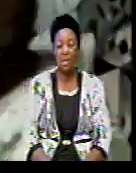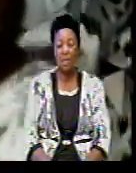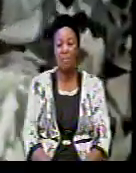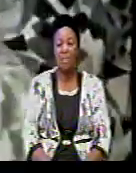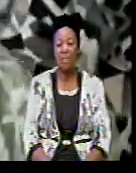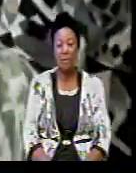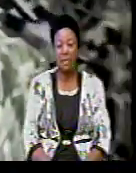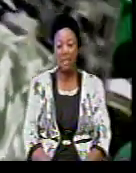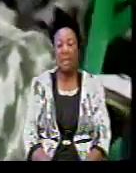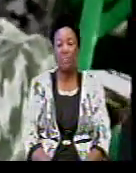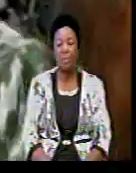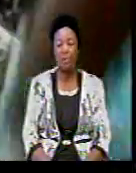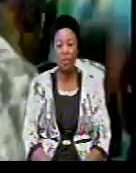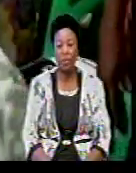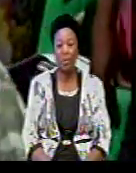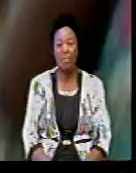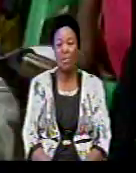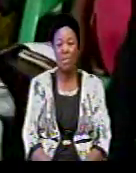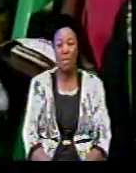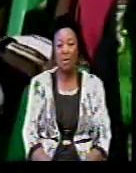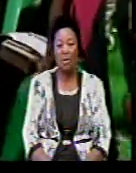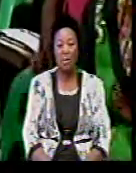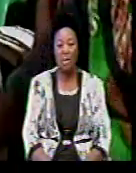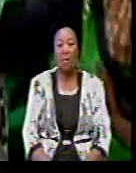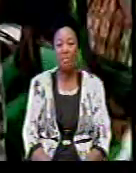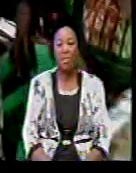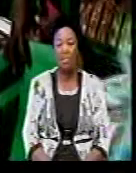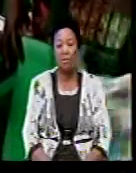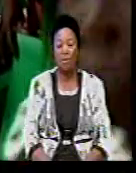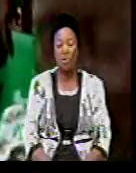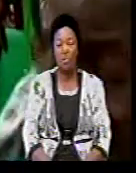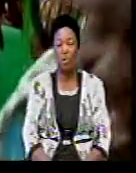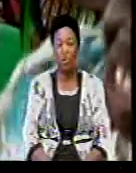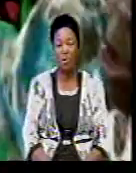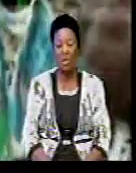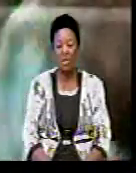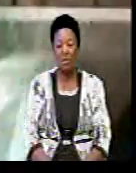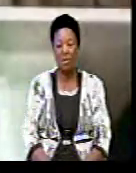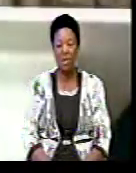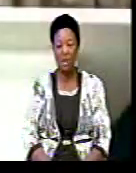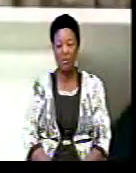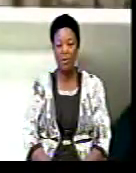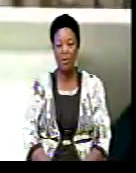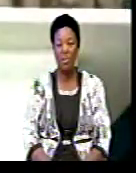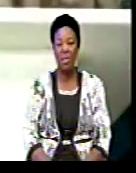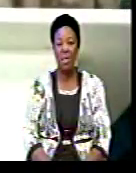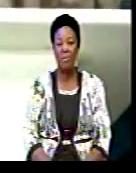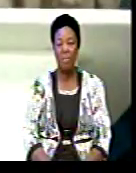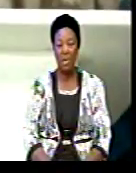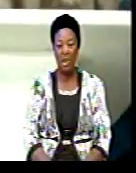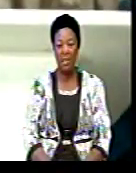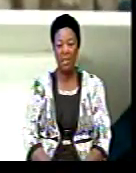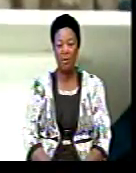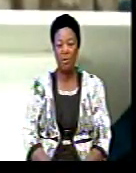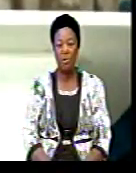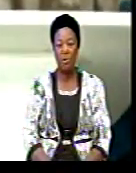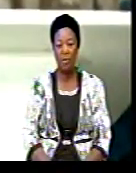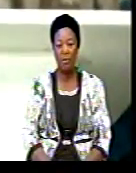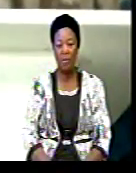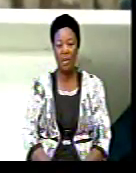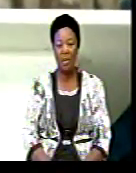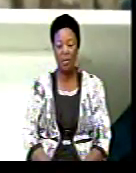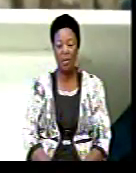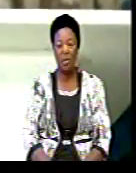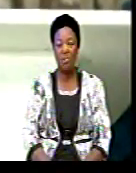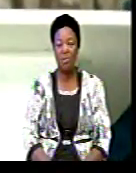program. Will you go back empty-handed? Must I go?